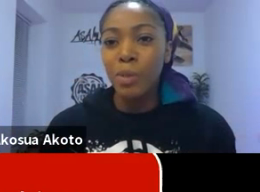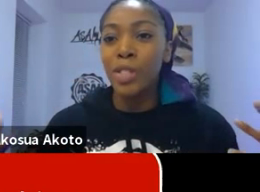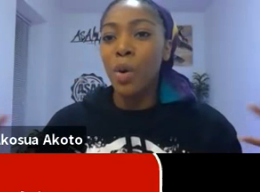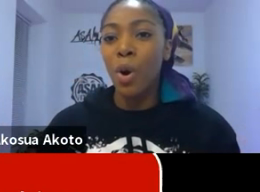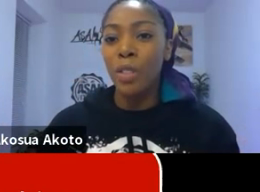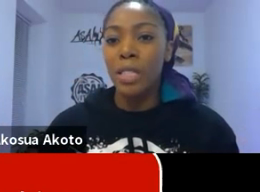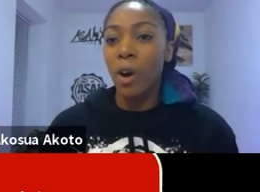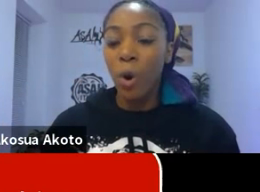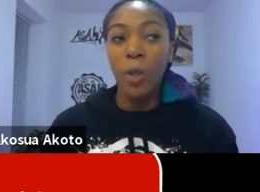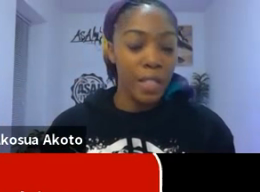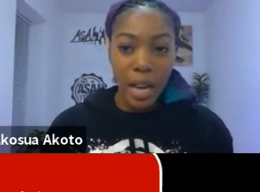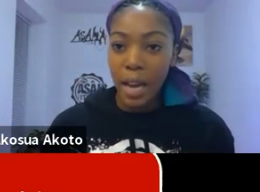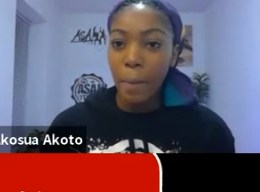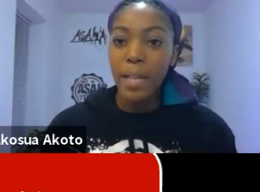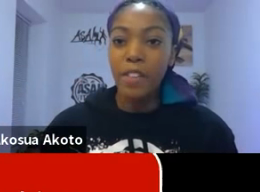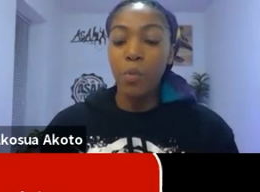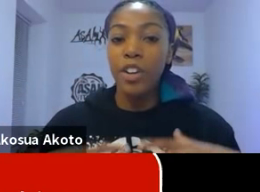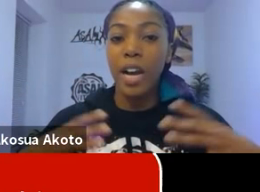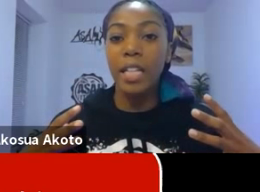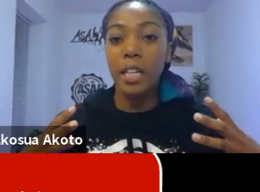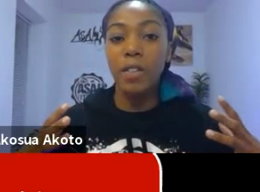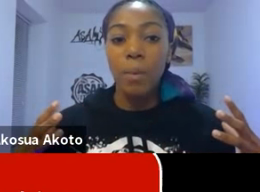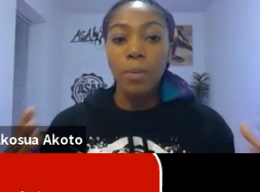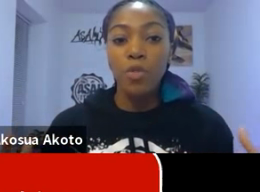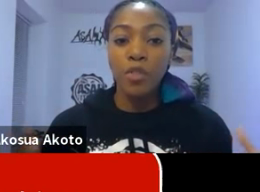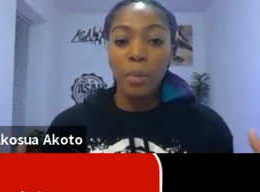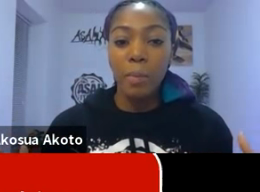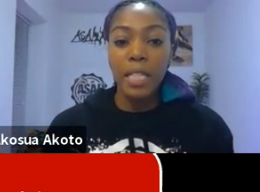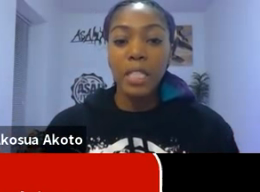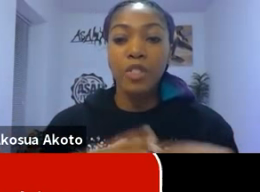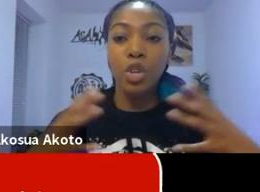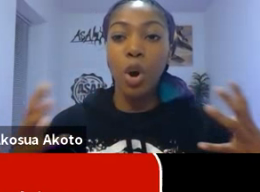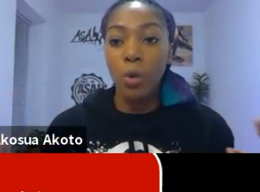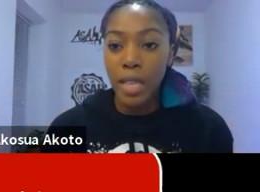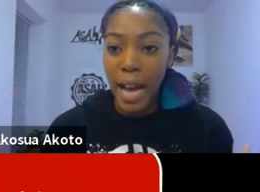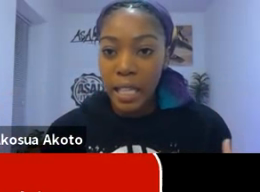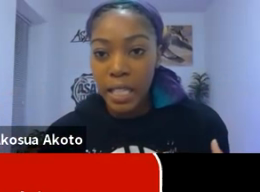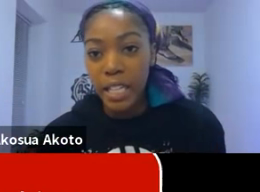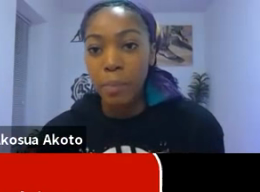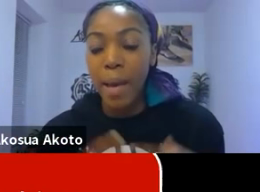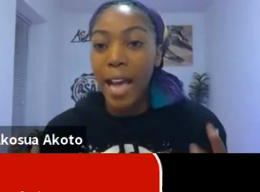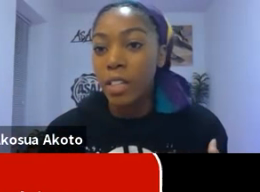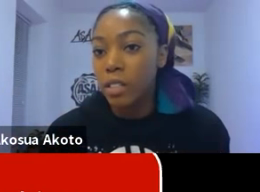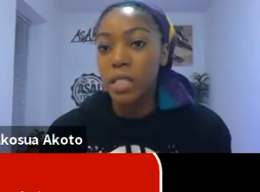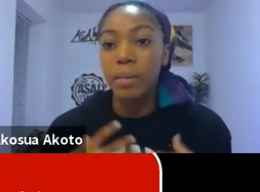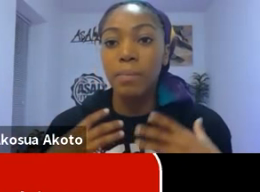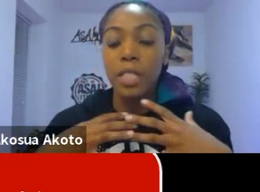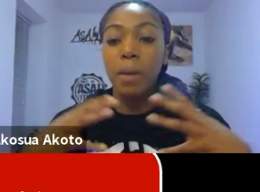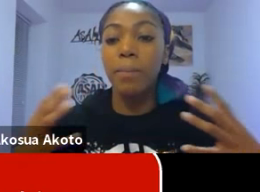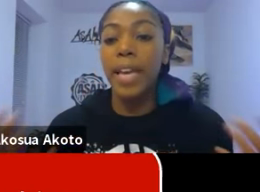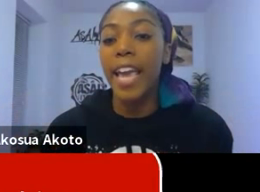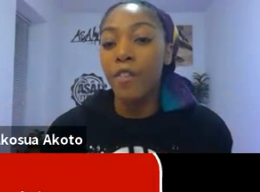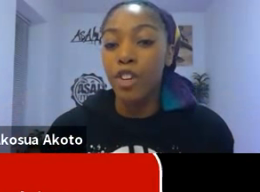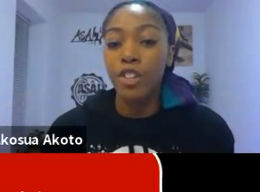dances, people steal all the time. But if we're kind of moving from a place of totality and patterns and